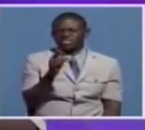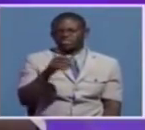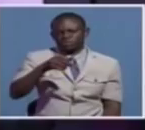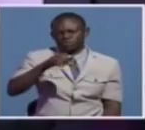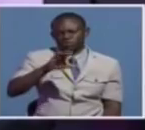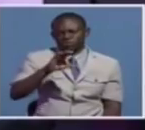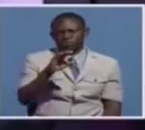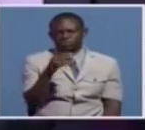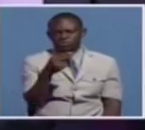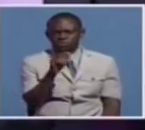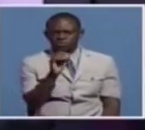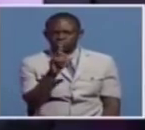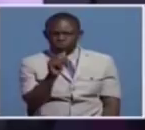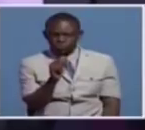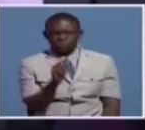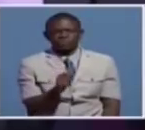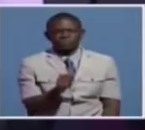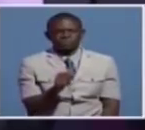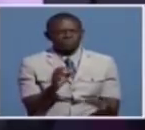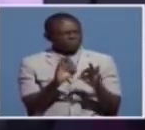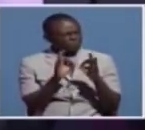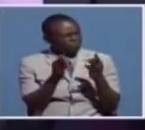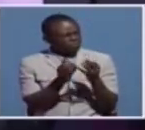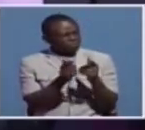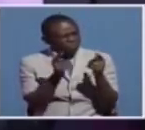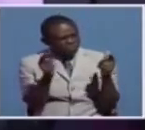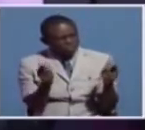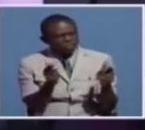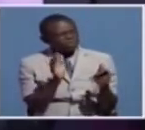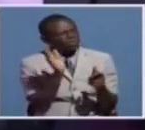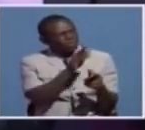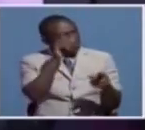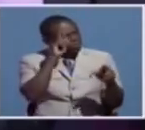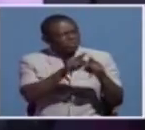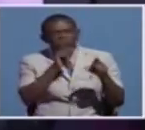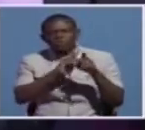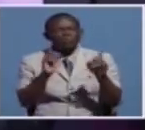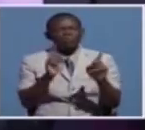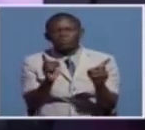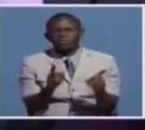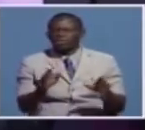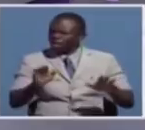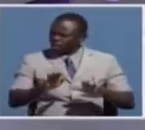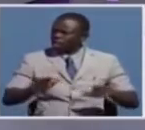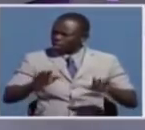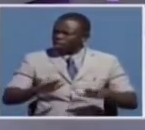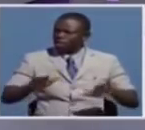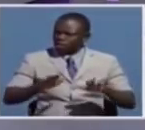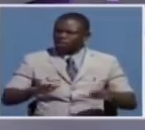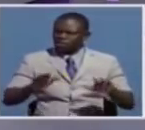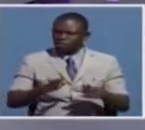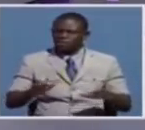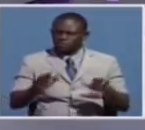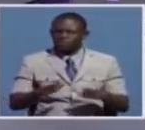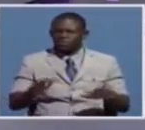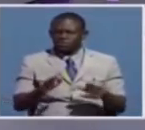family, prominent at some point, but very quiet now. Where are all your siblings? They are around. They're around, carrying out